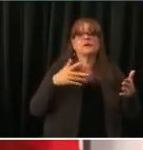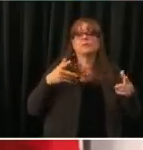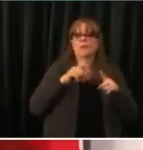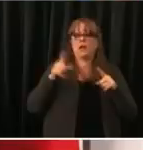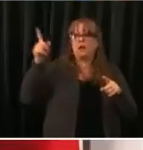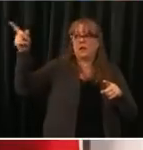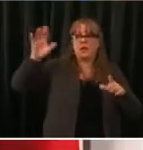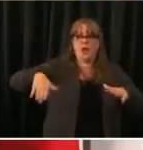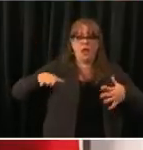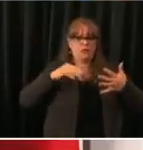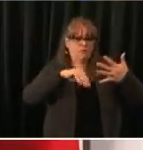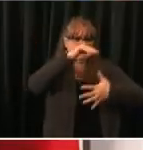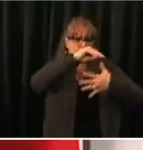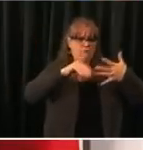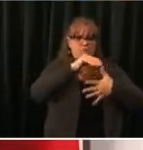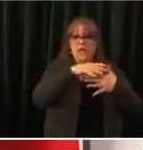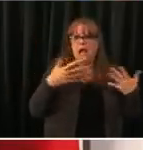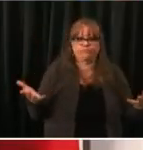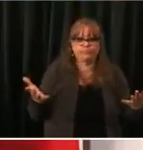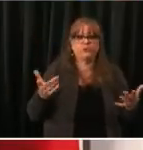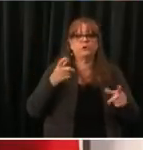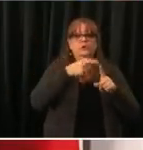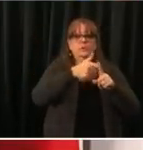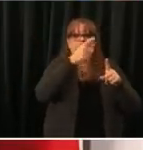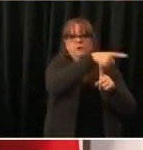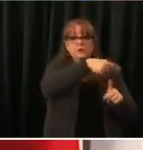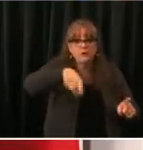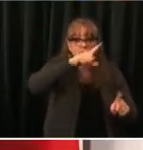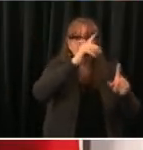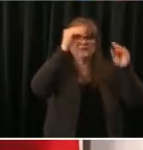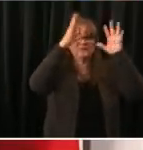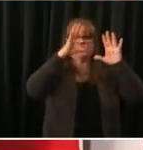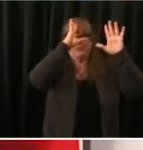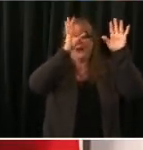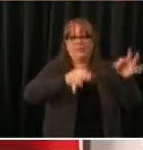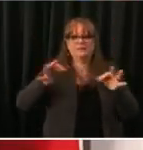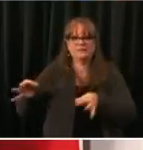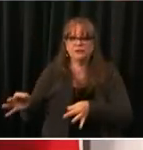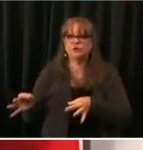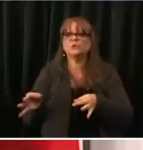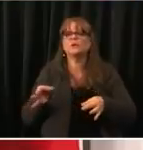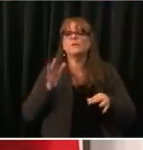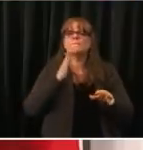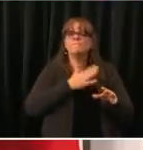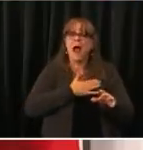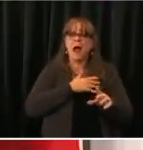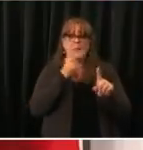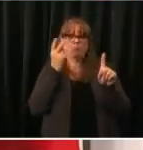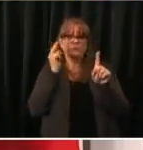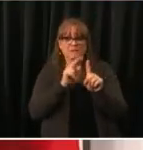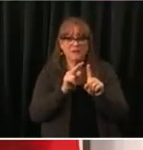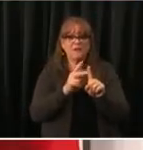discretion can schedule different types of schools at different times. But from our perspective, it's all being done in a 2 to 3 week period, and that's pretty darn quick.